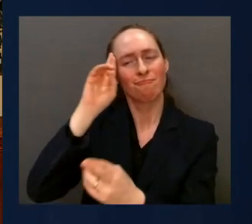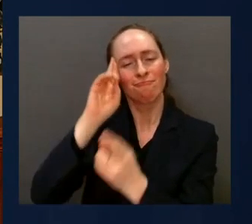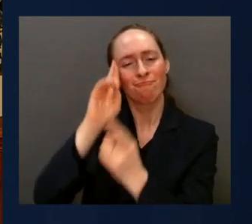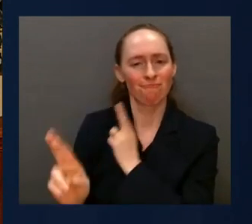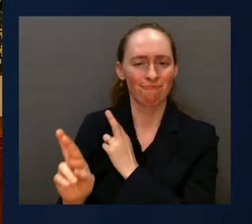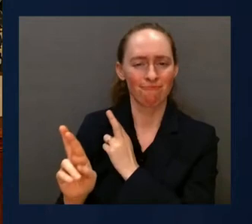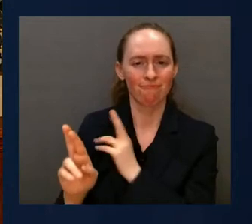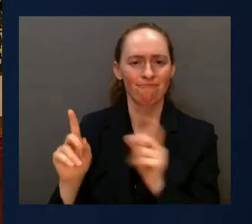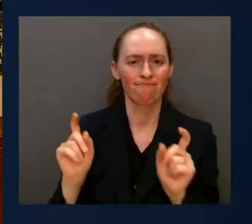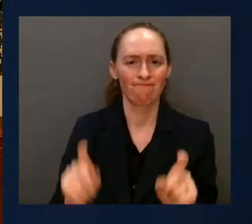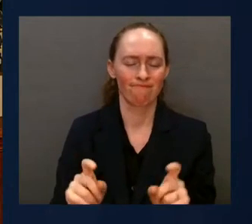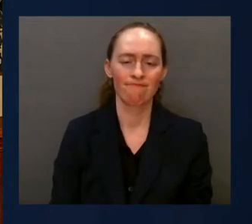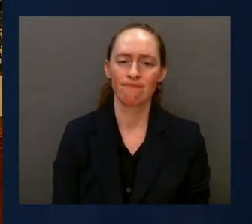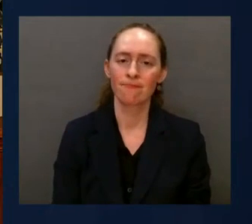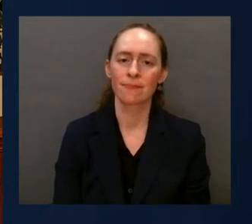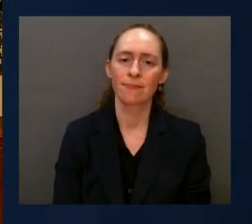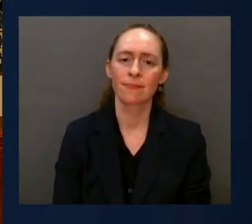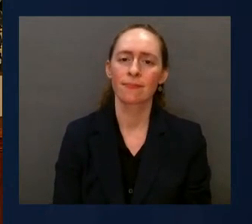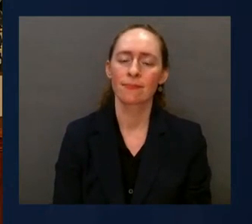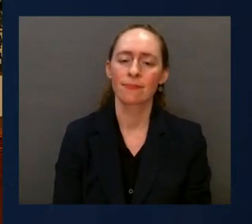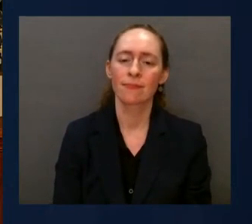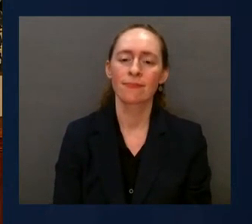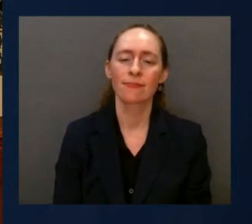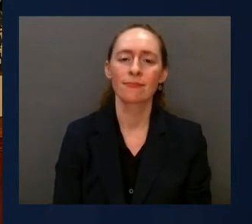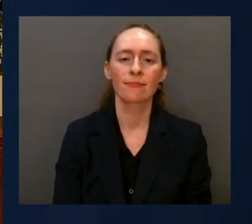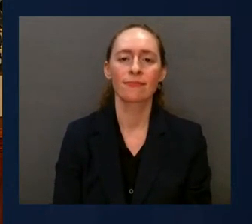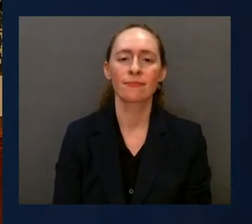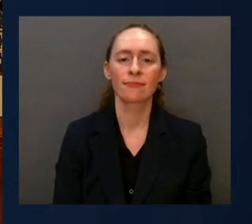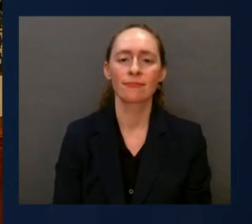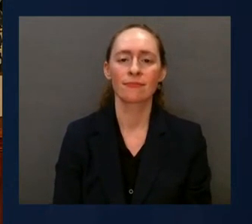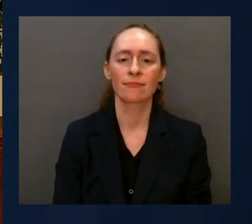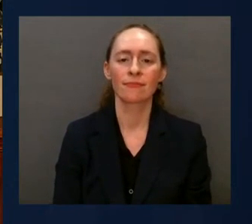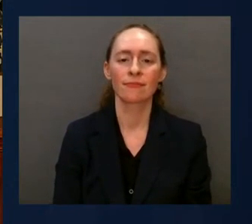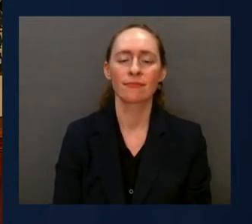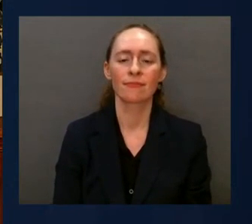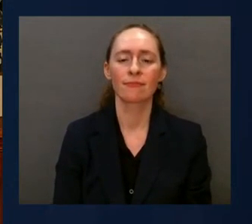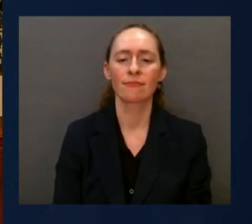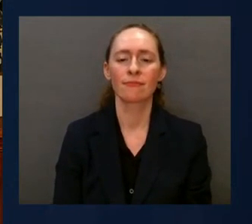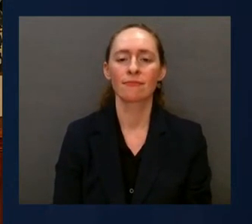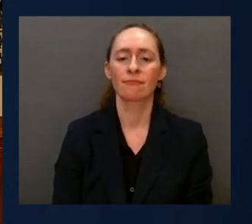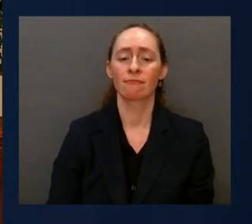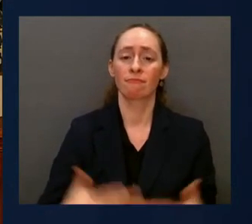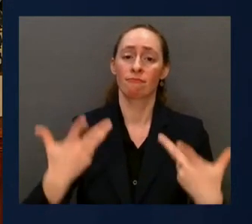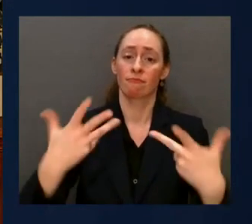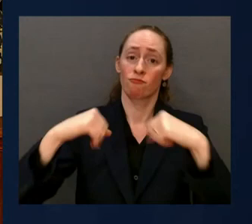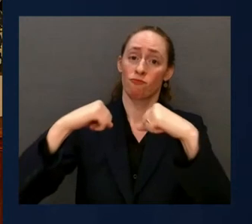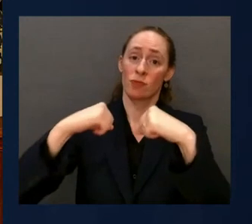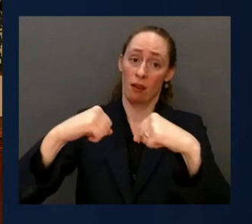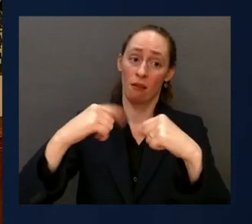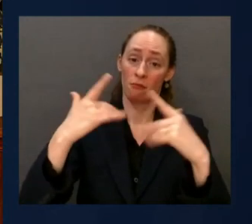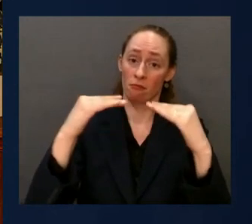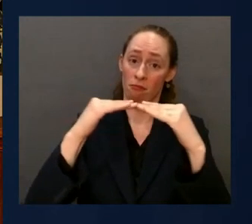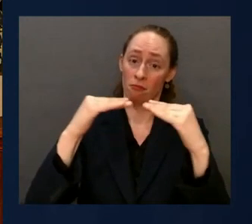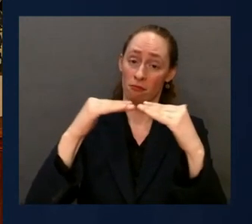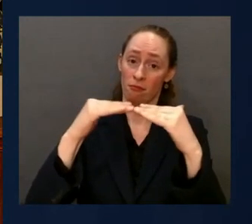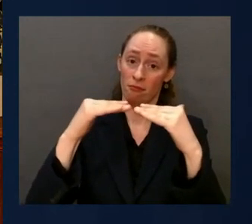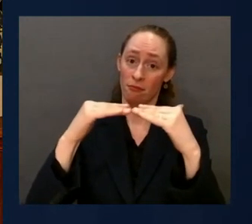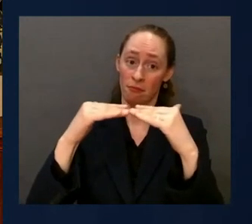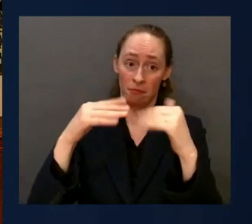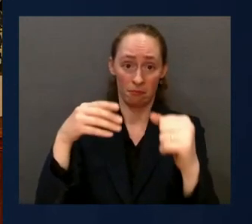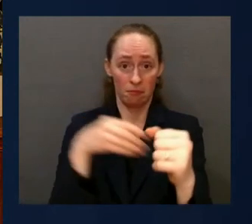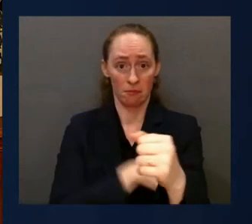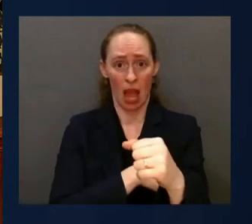Our strength is not just the example of our power, but the power of our example. Let's remember the world's